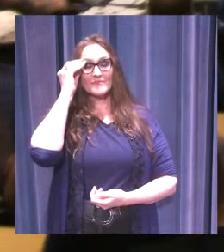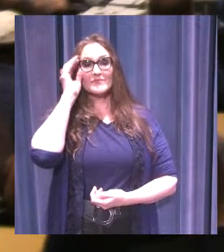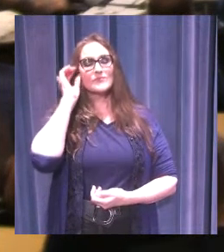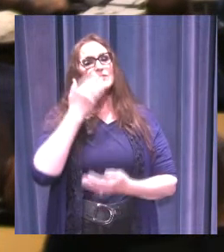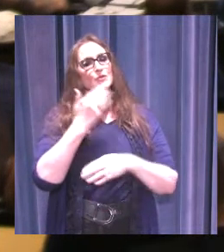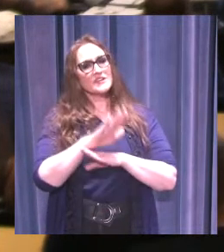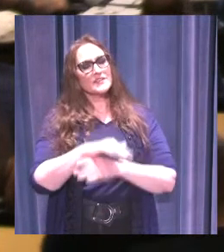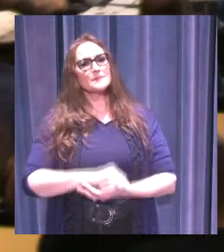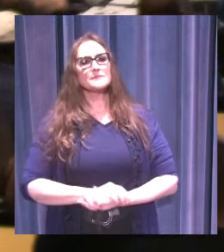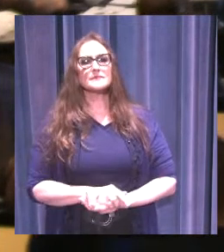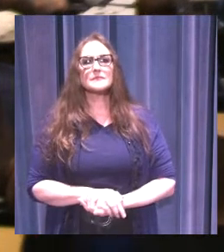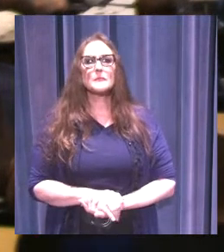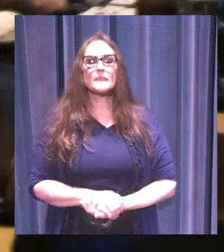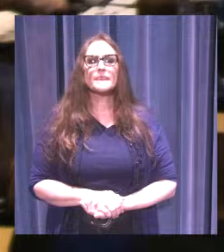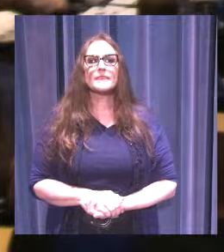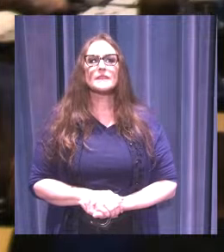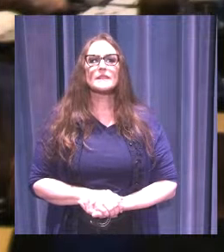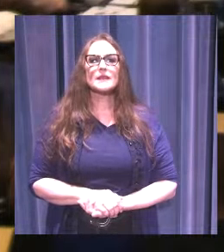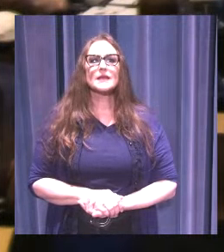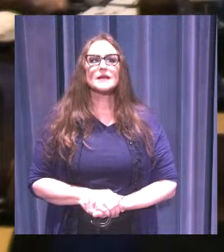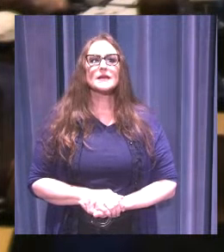Good evening.